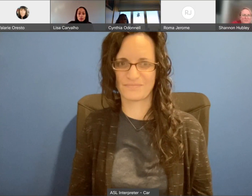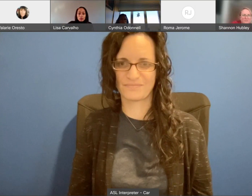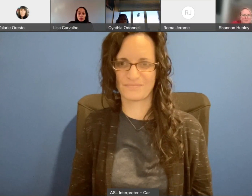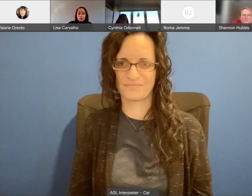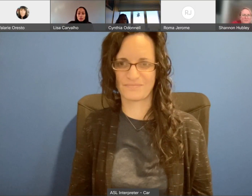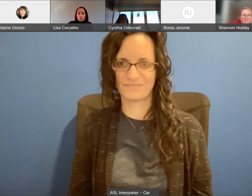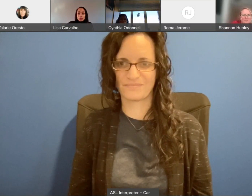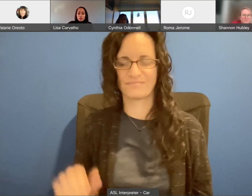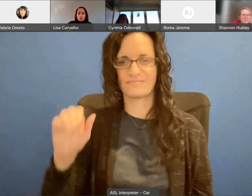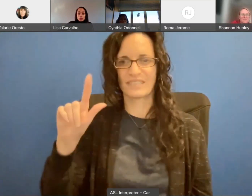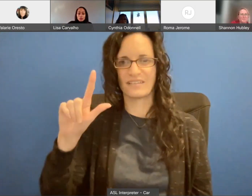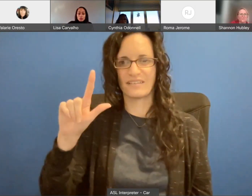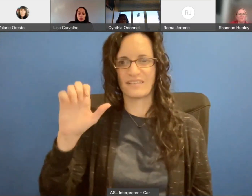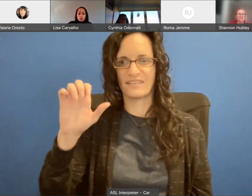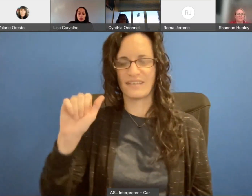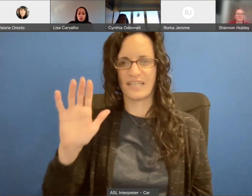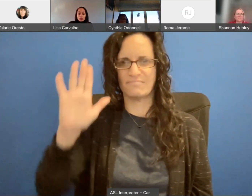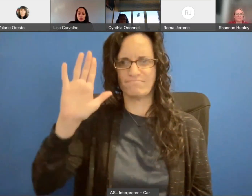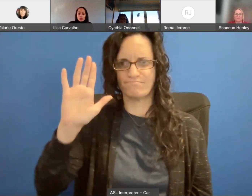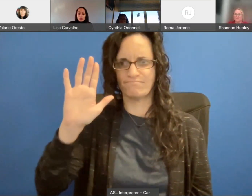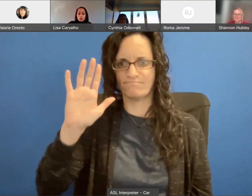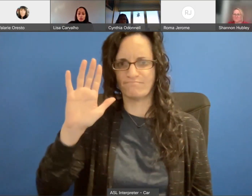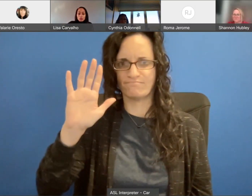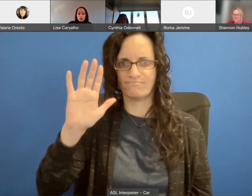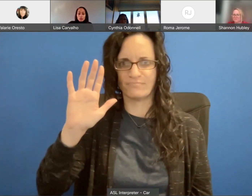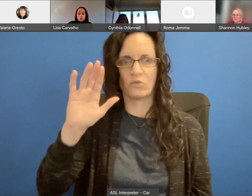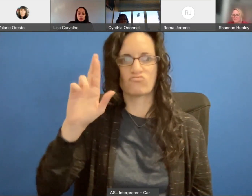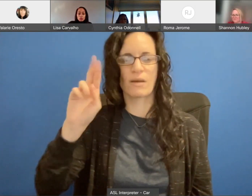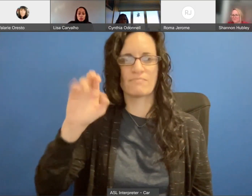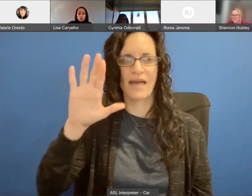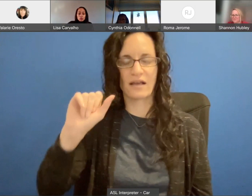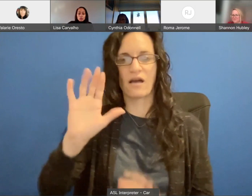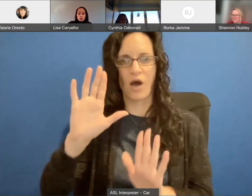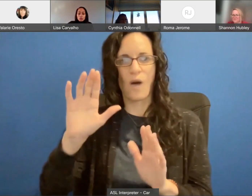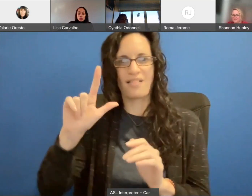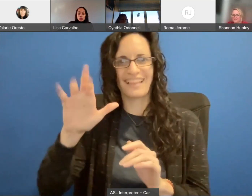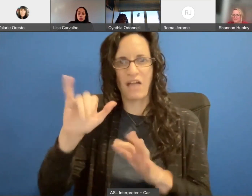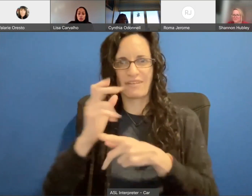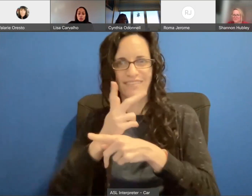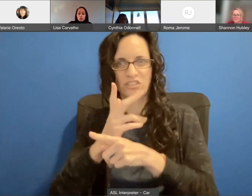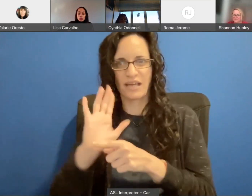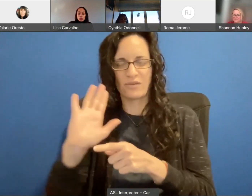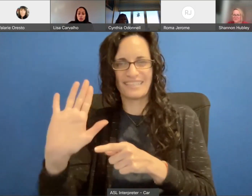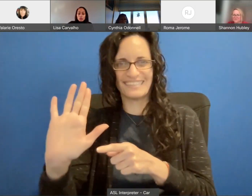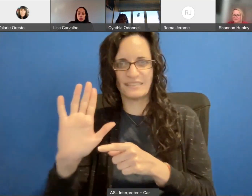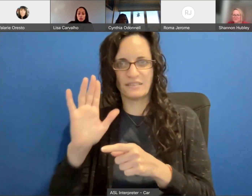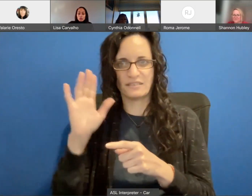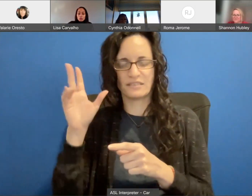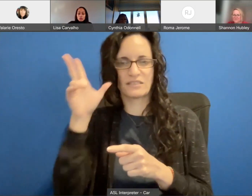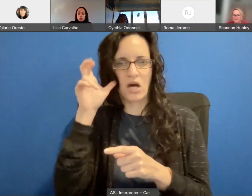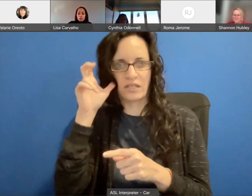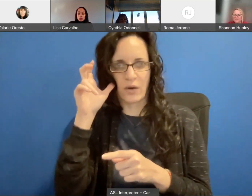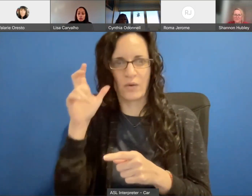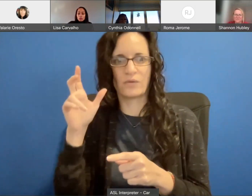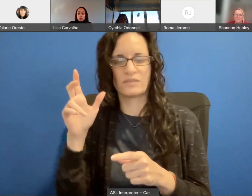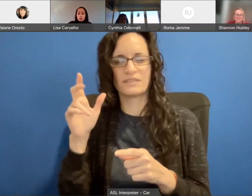I'll jump in while Larry's working on his audio. So there's a few main themes that we really hear, and I